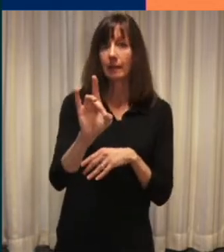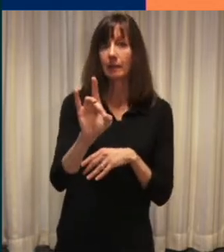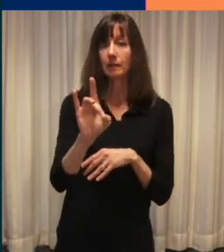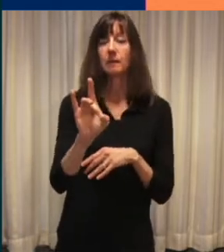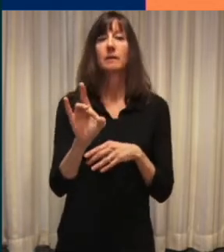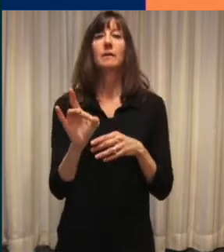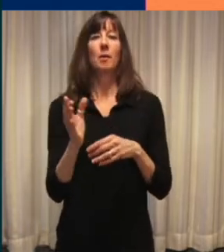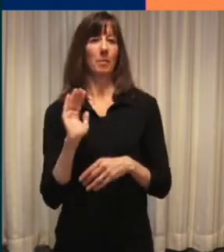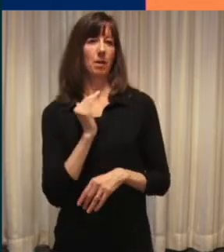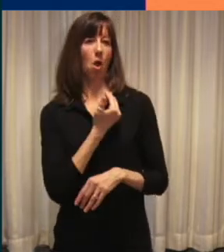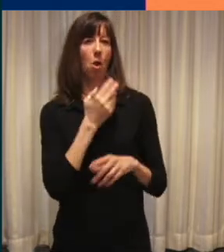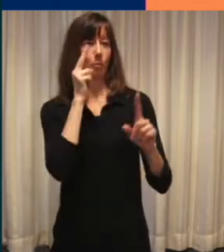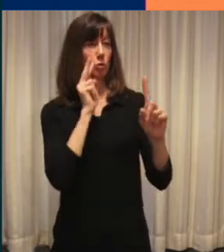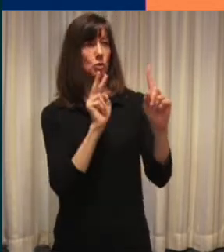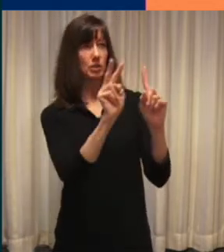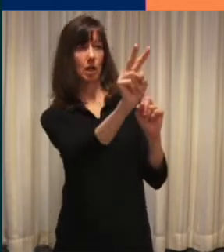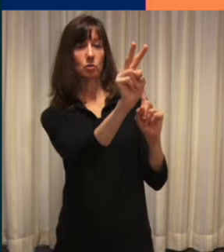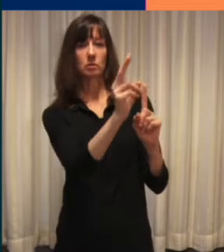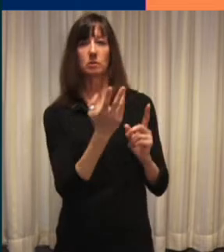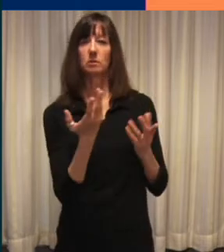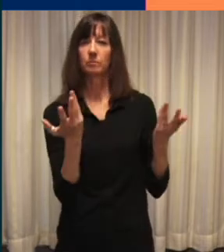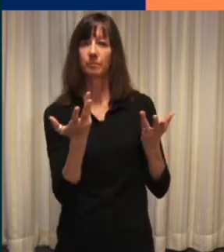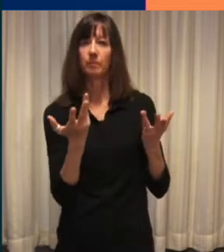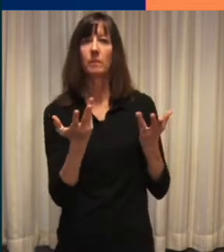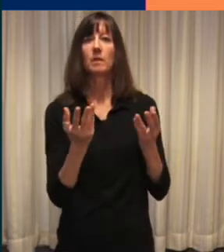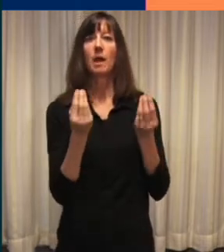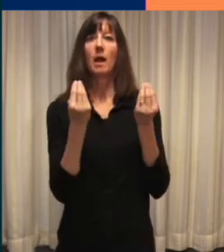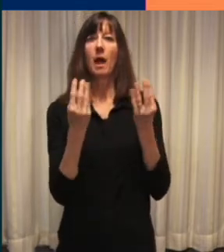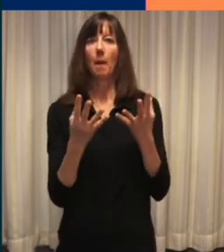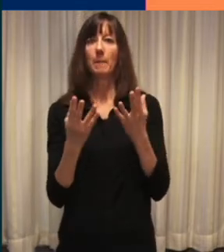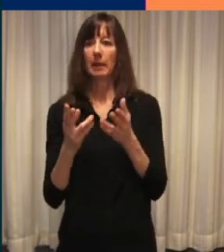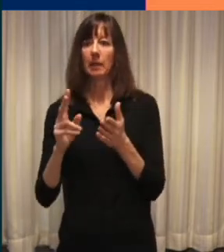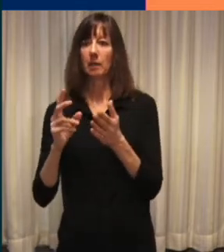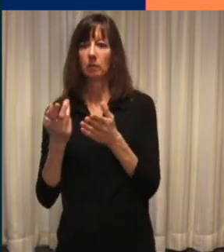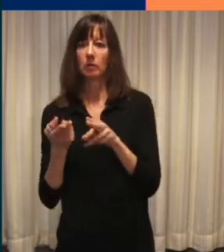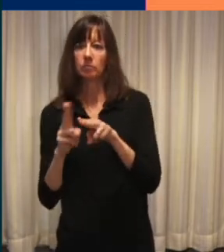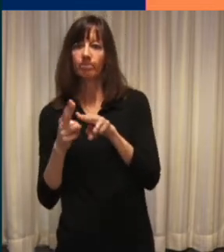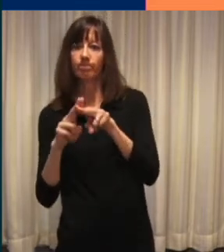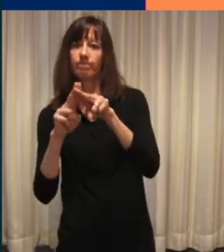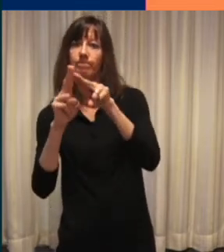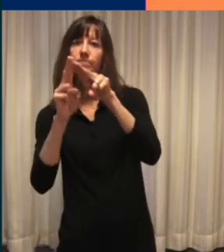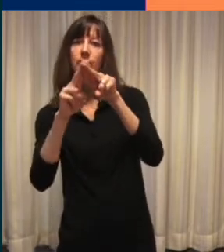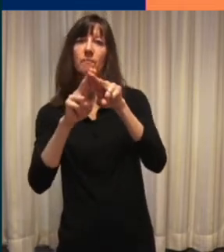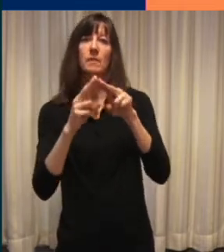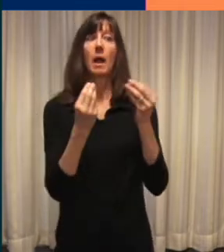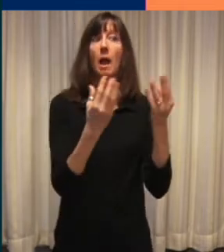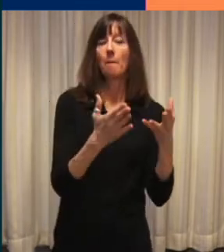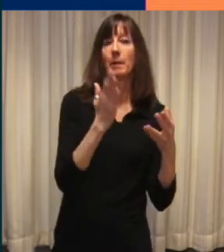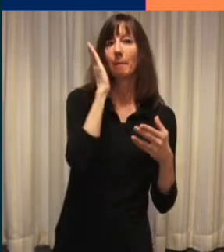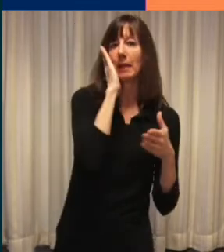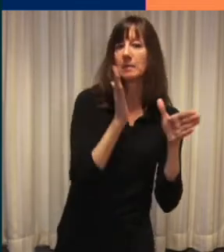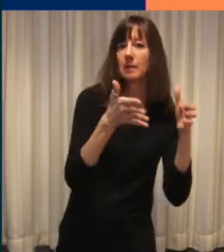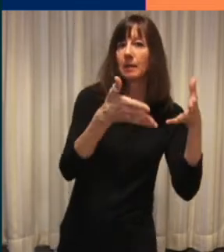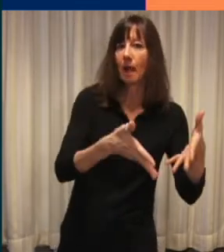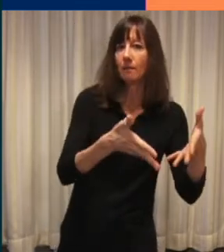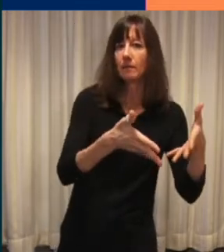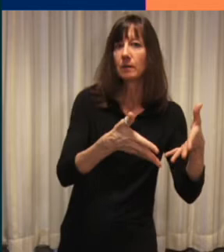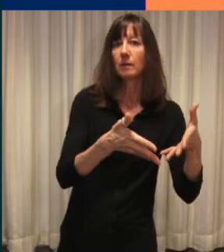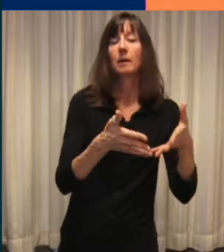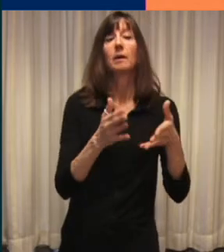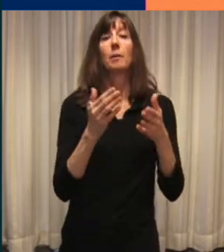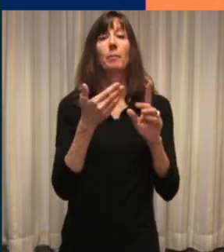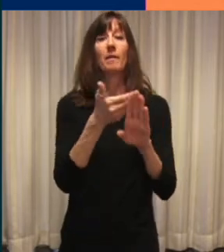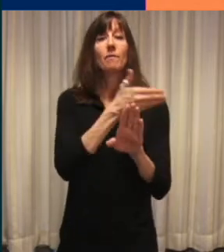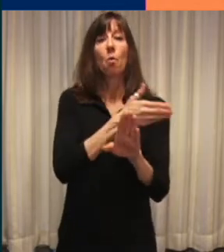our projections, at the rate we're going and the amount left, by Monday, April 13th, we will